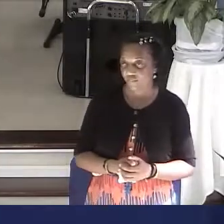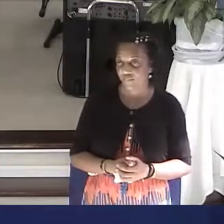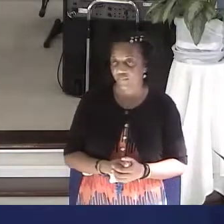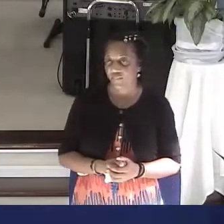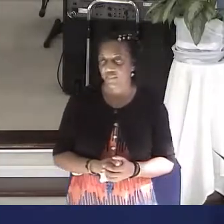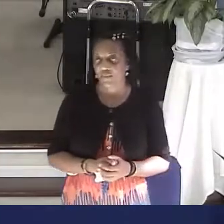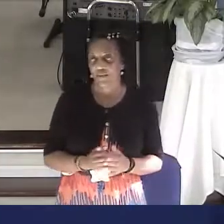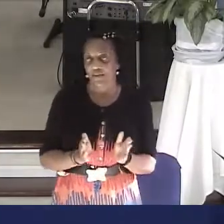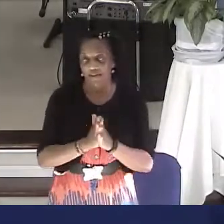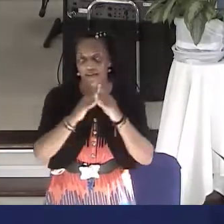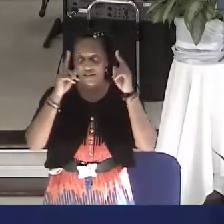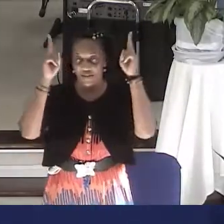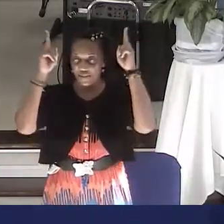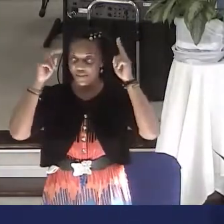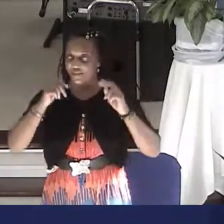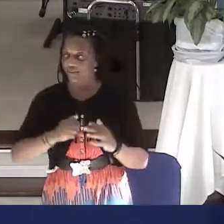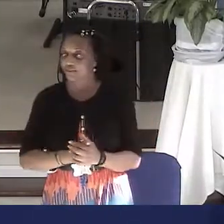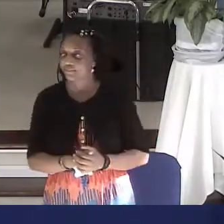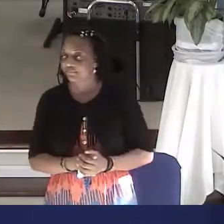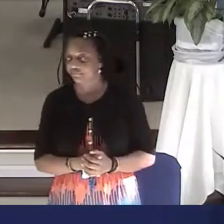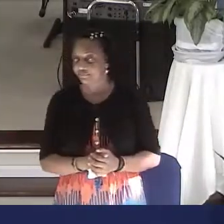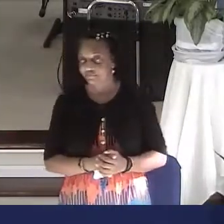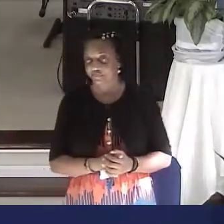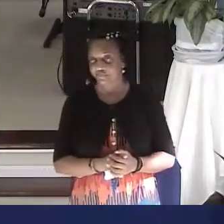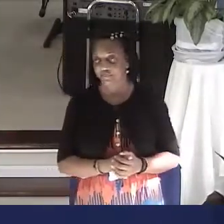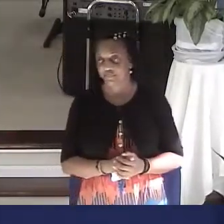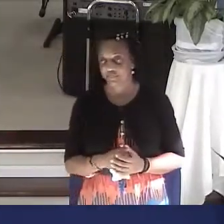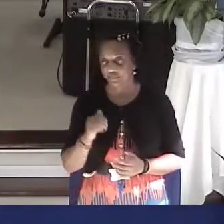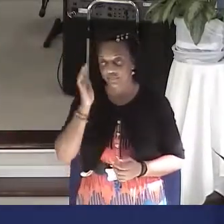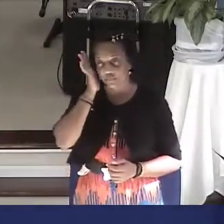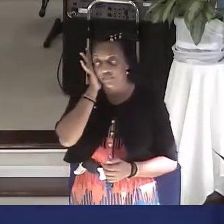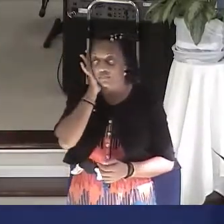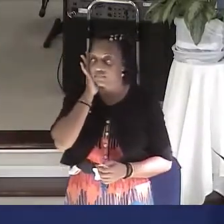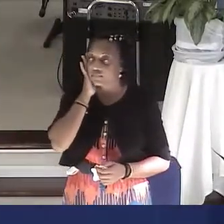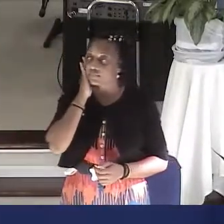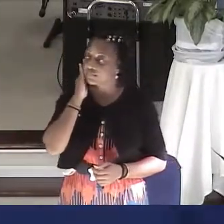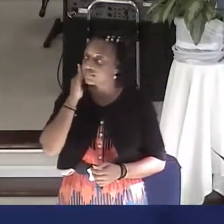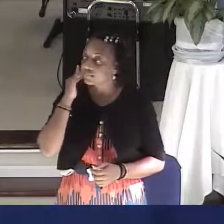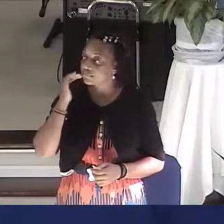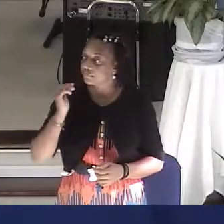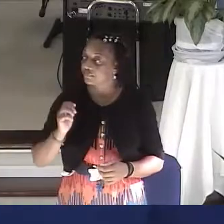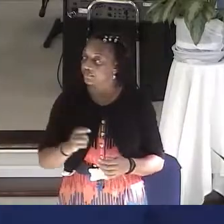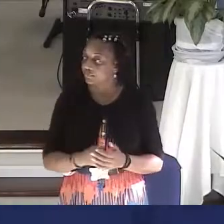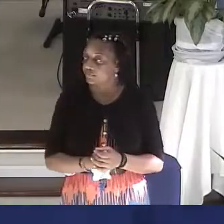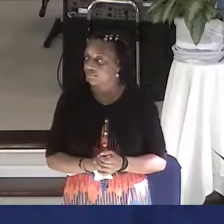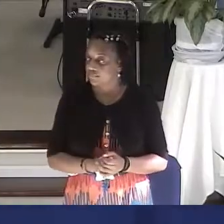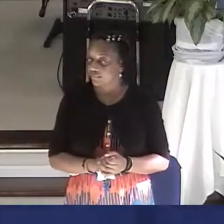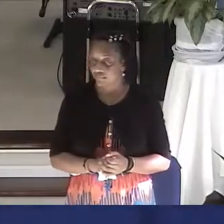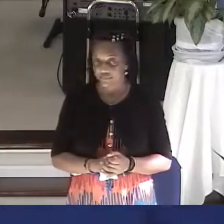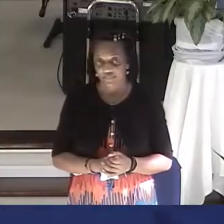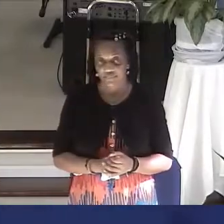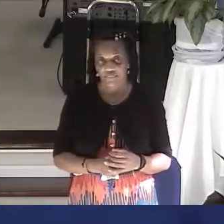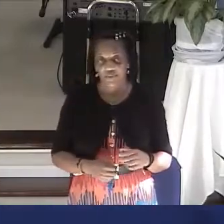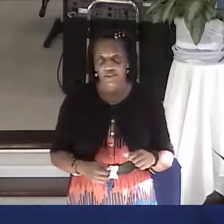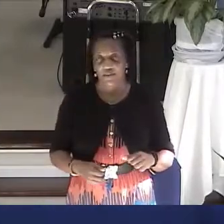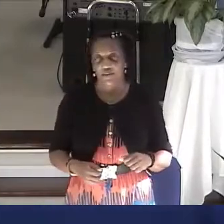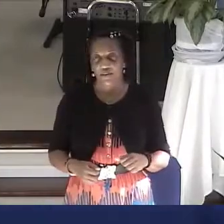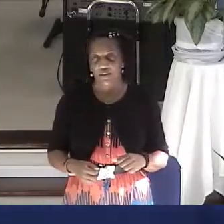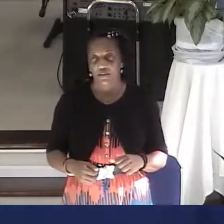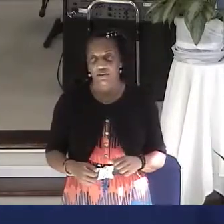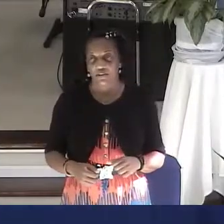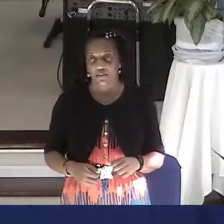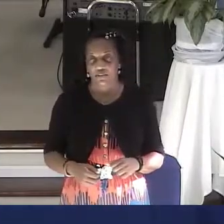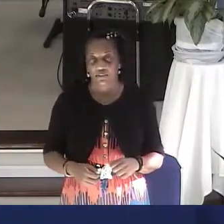Hallelujah. Another thing I've realized, I was thinking about, hey, how am I going to start? I need an icebreaker. I need a